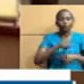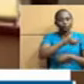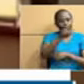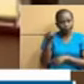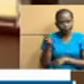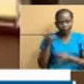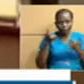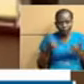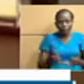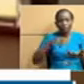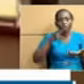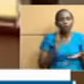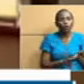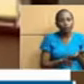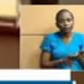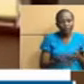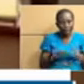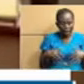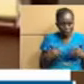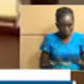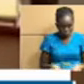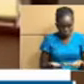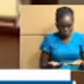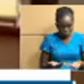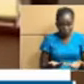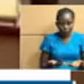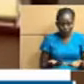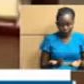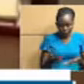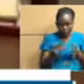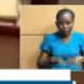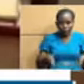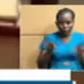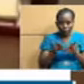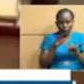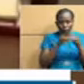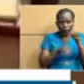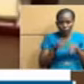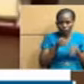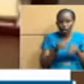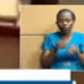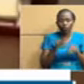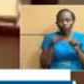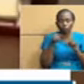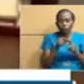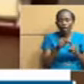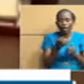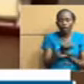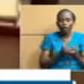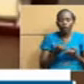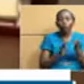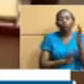now acknowledged as a significant contributing factor to economic growth. And this